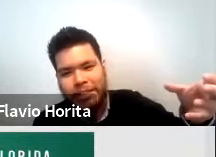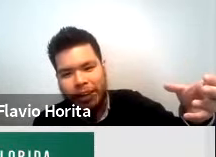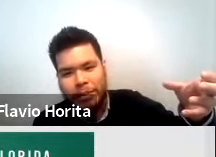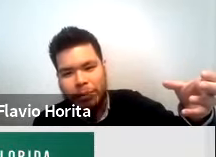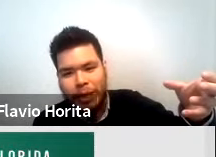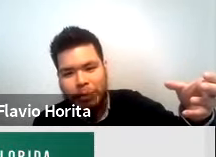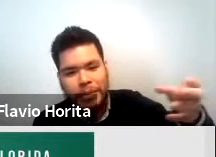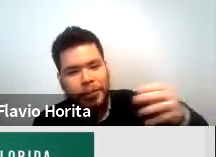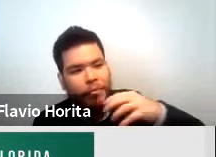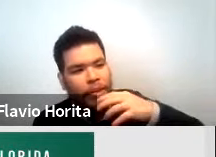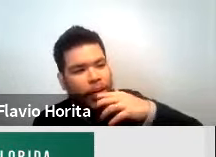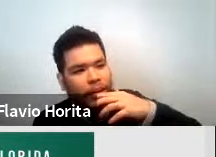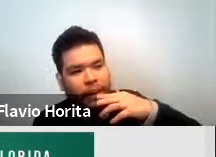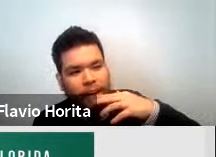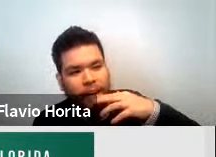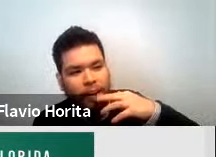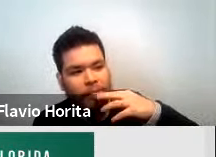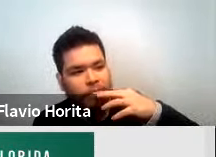when you read design's paper